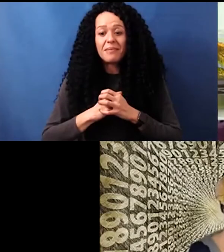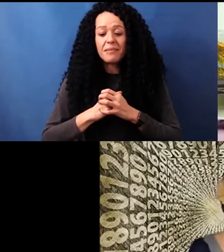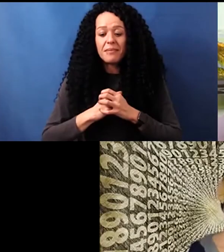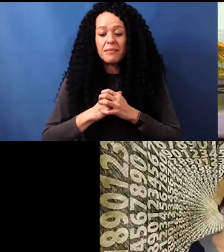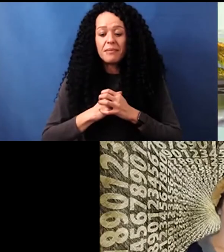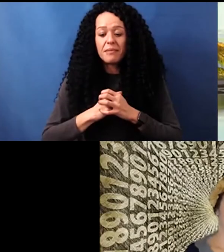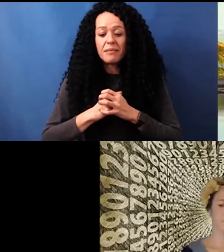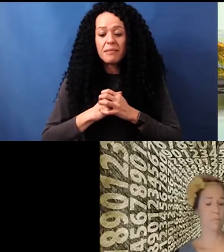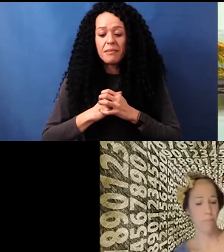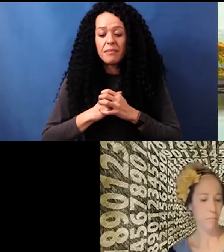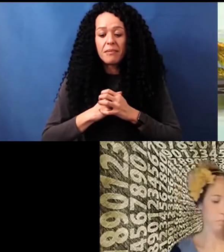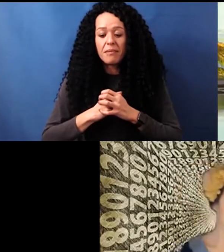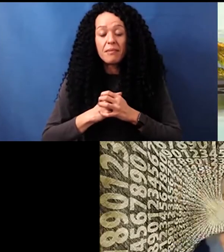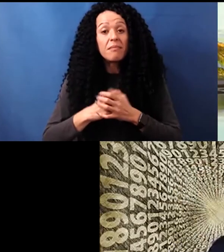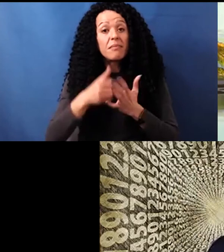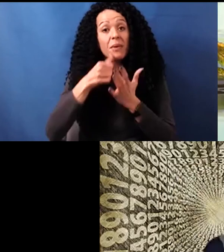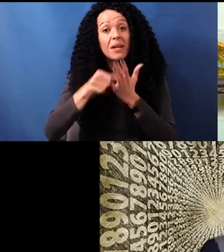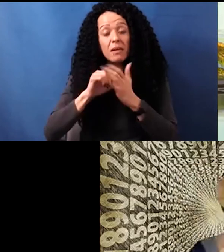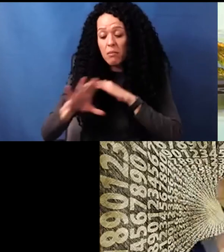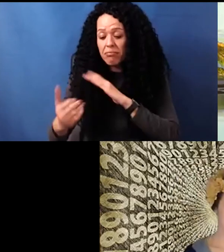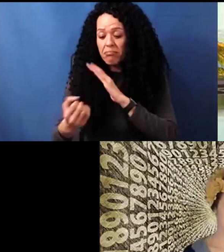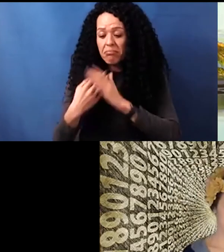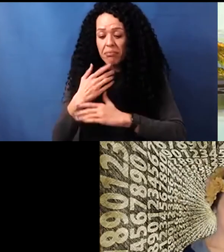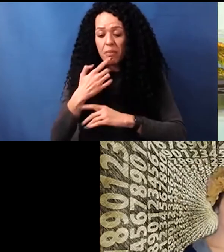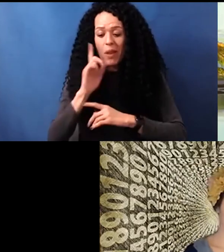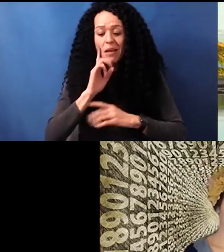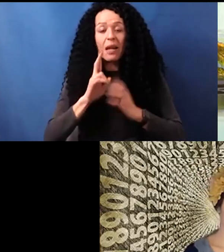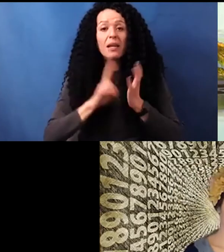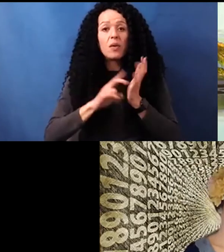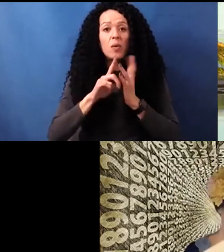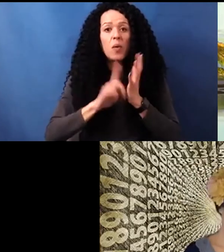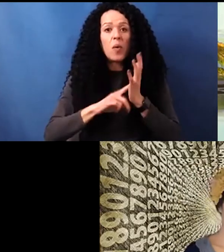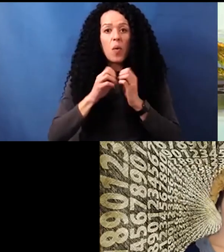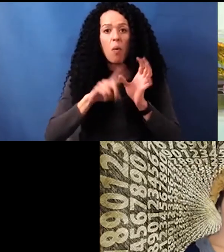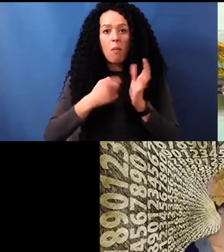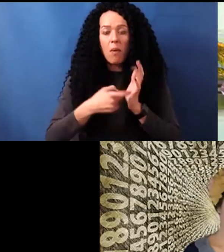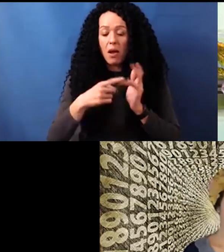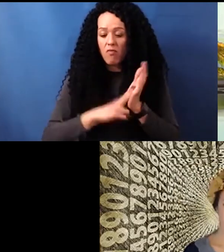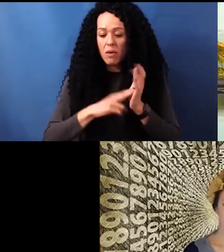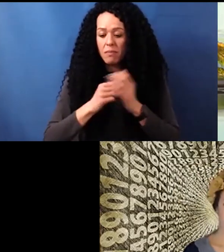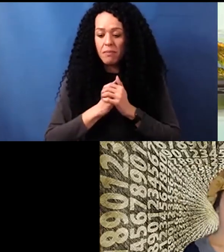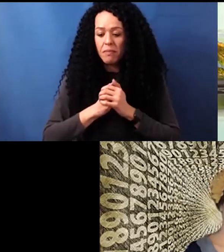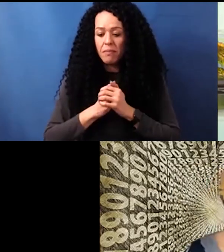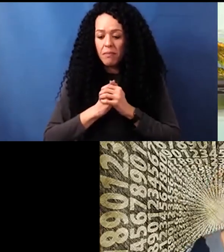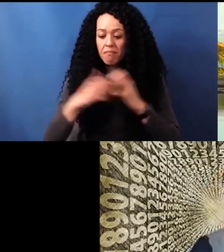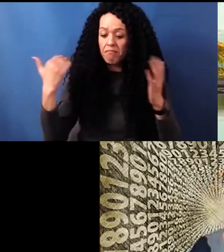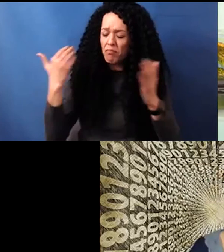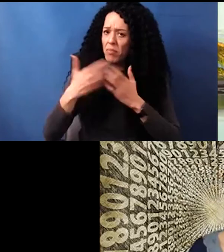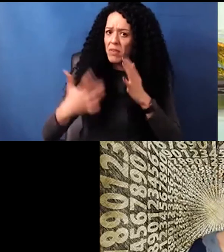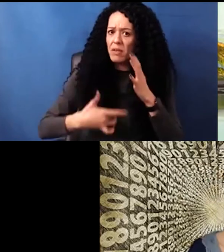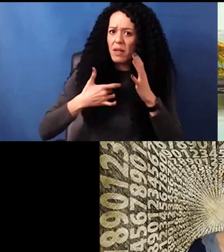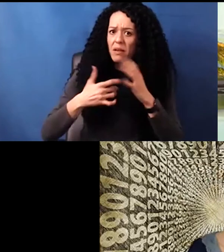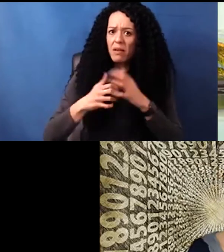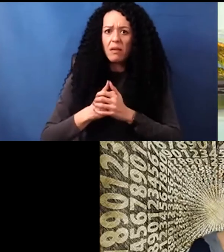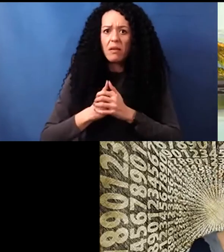I kept up a correspondence with Lady Noel Byron and Ada as long as they lived. Ada was much attached to me